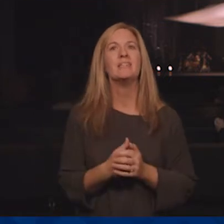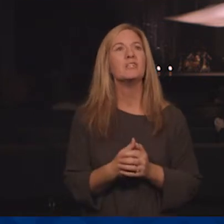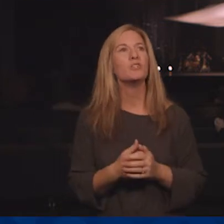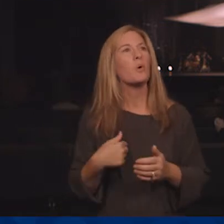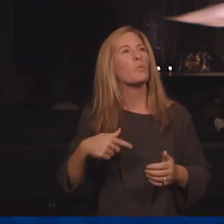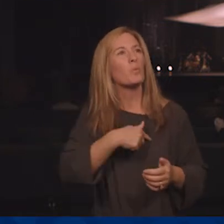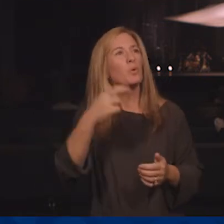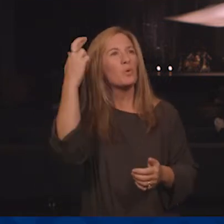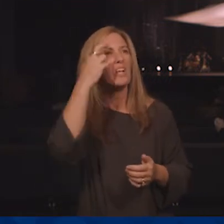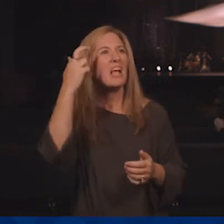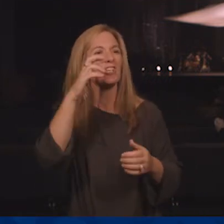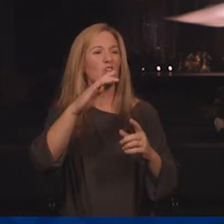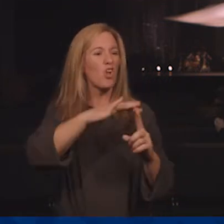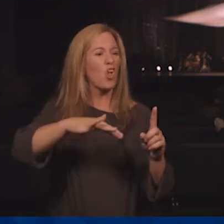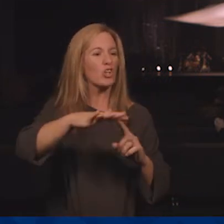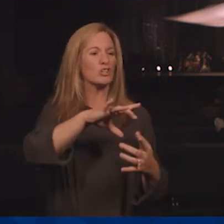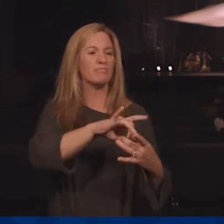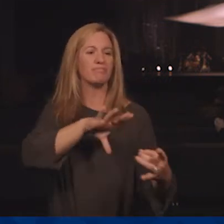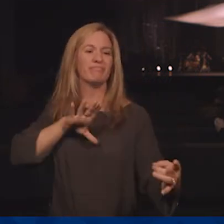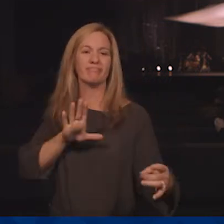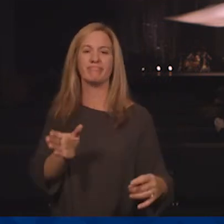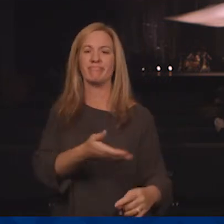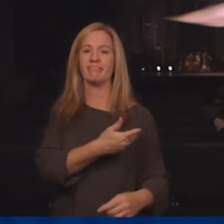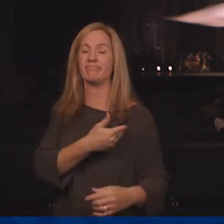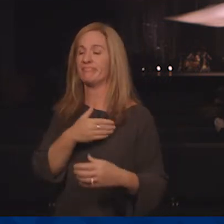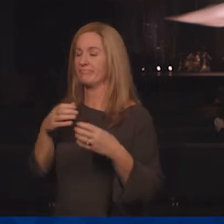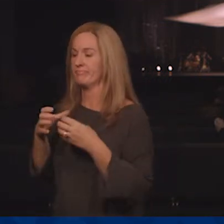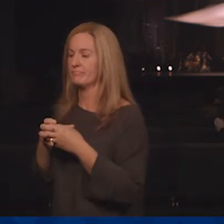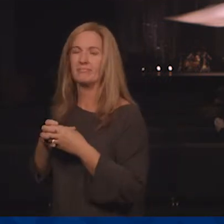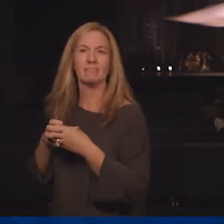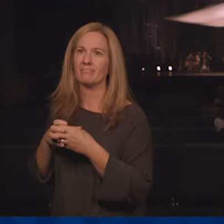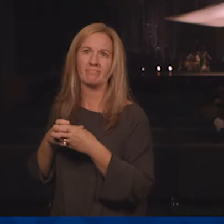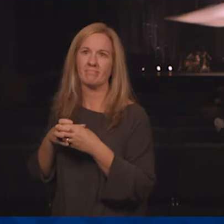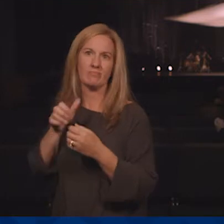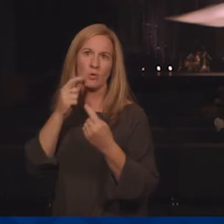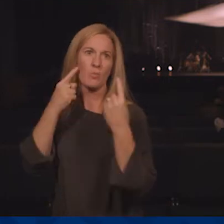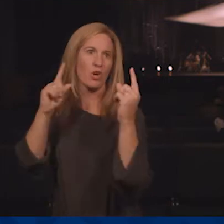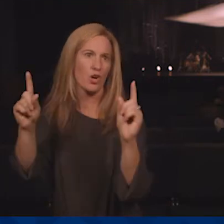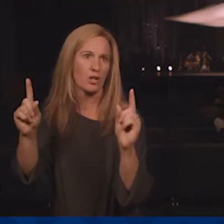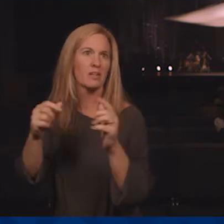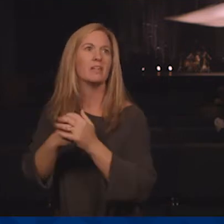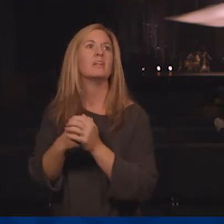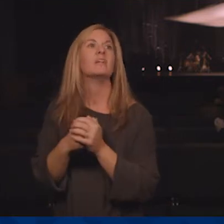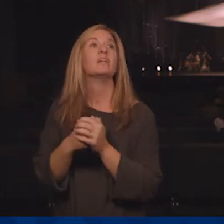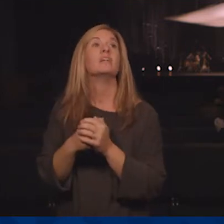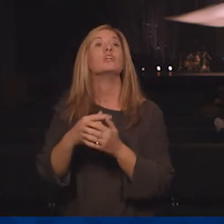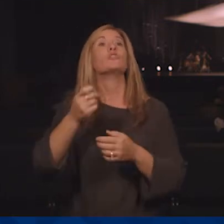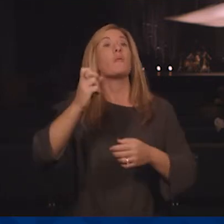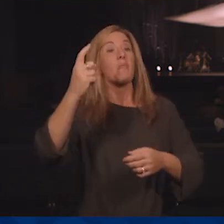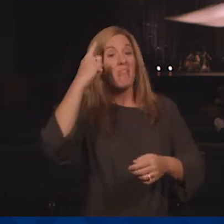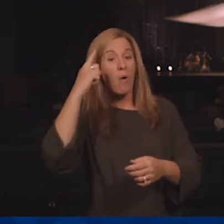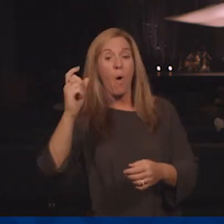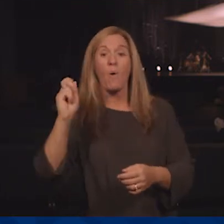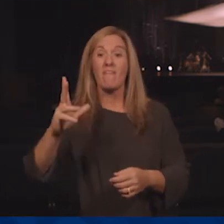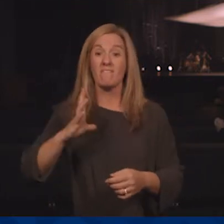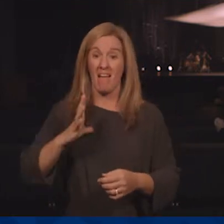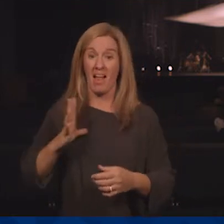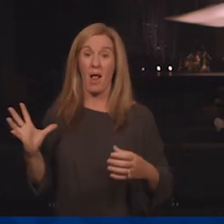from culture doesn't work. And so we think, aha, I know another option. I'll engage with culture